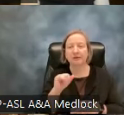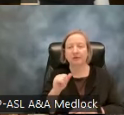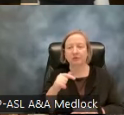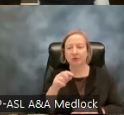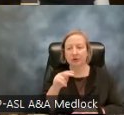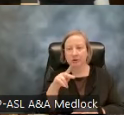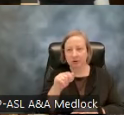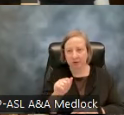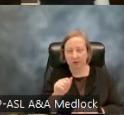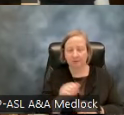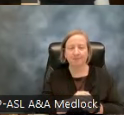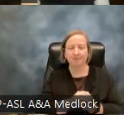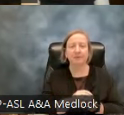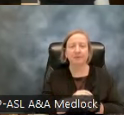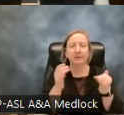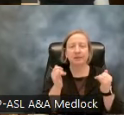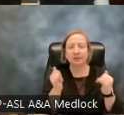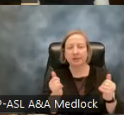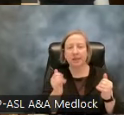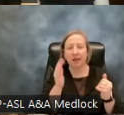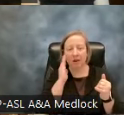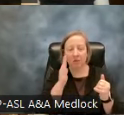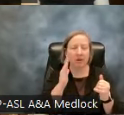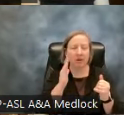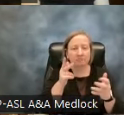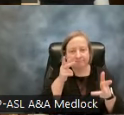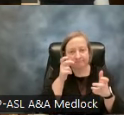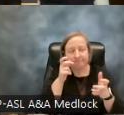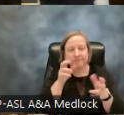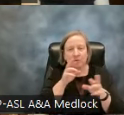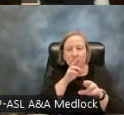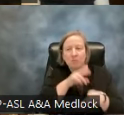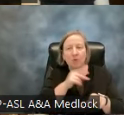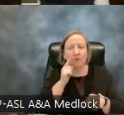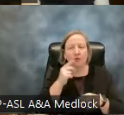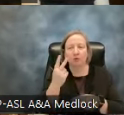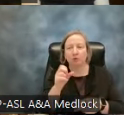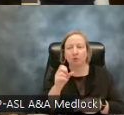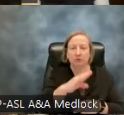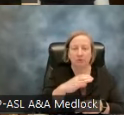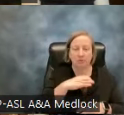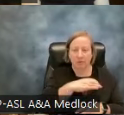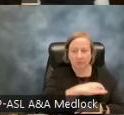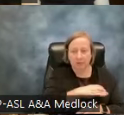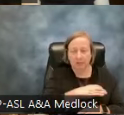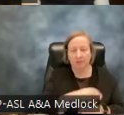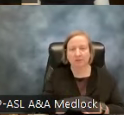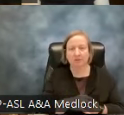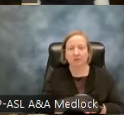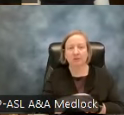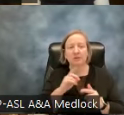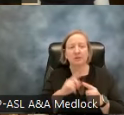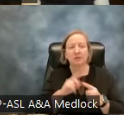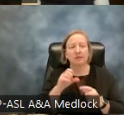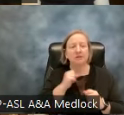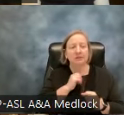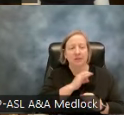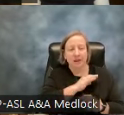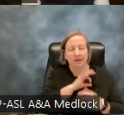and we'll now move to hearing reports for two subcommittees, and then from the staff on